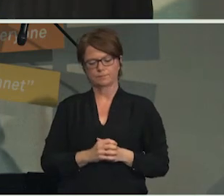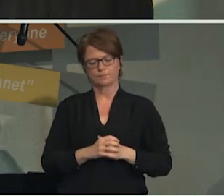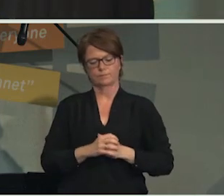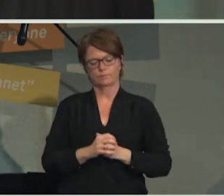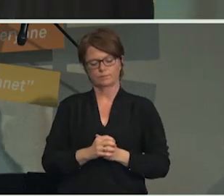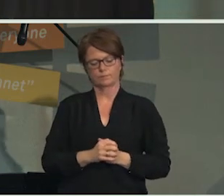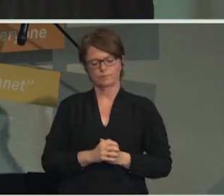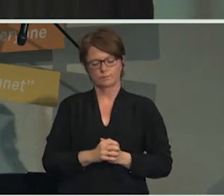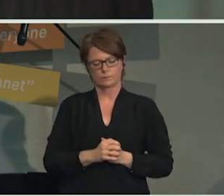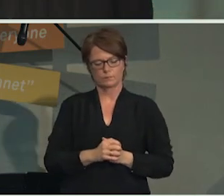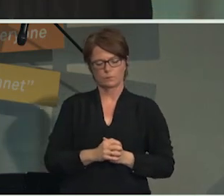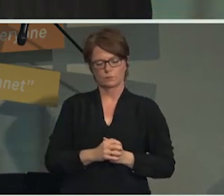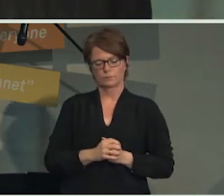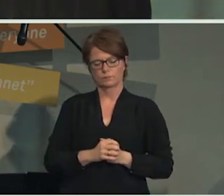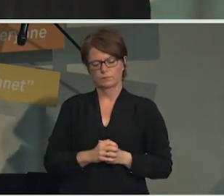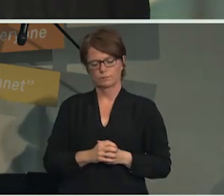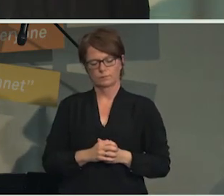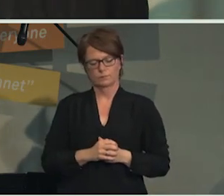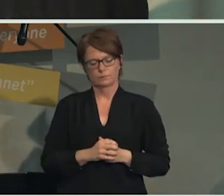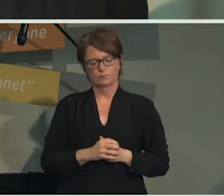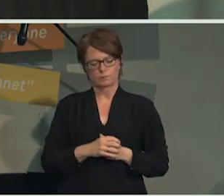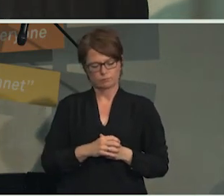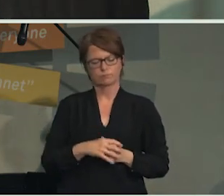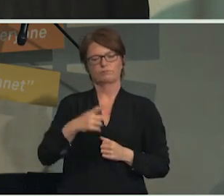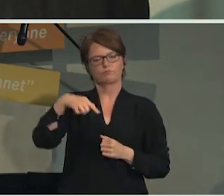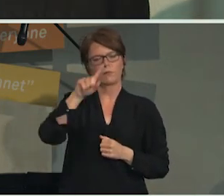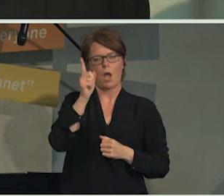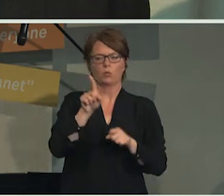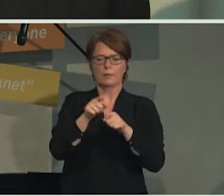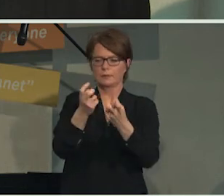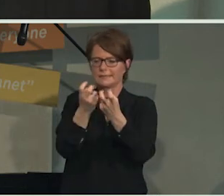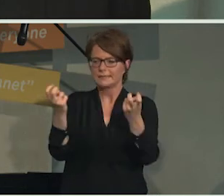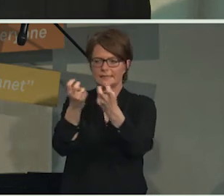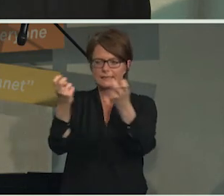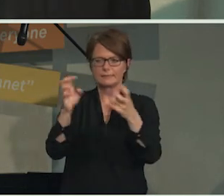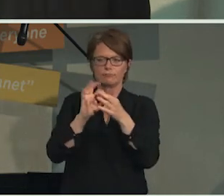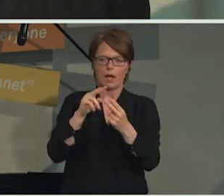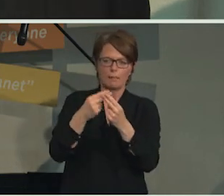and some are less. So already to be seated is not the same for everyone.